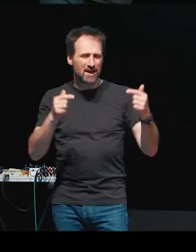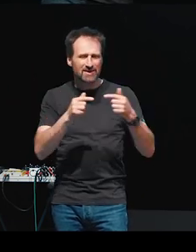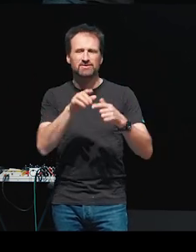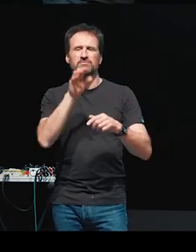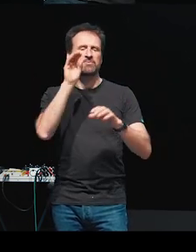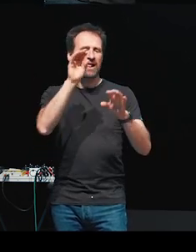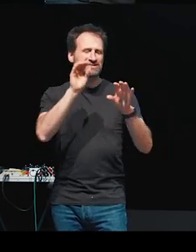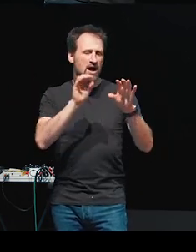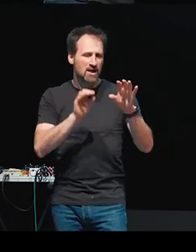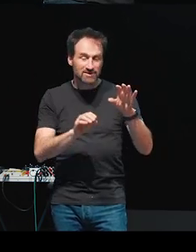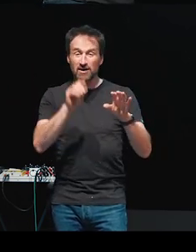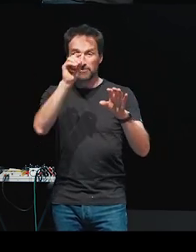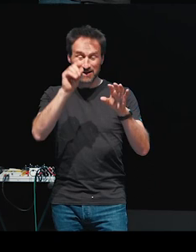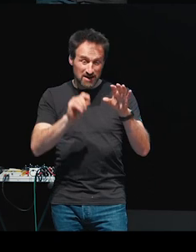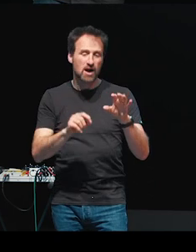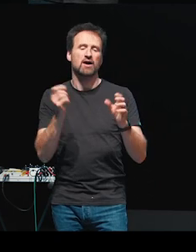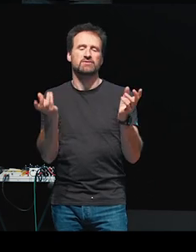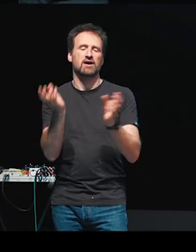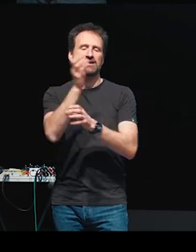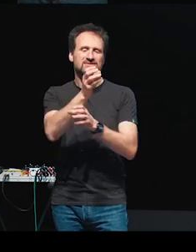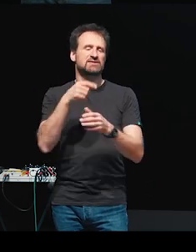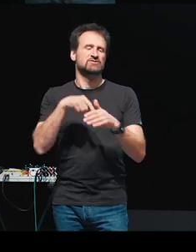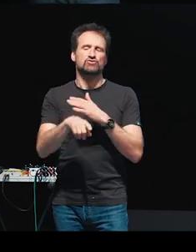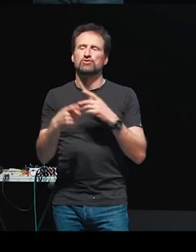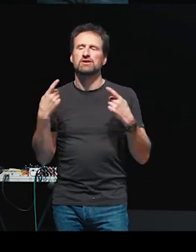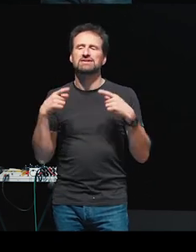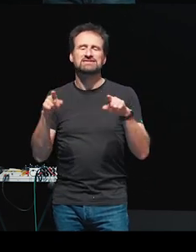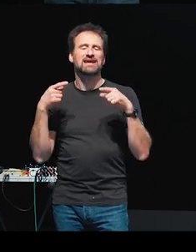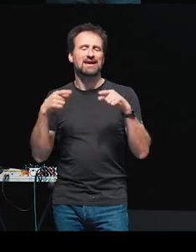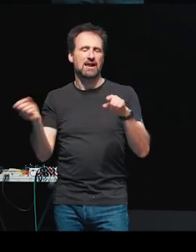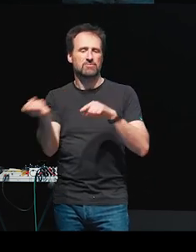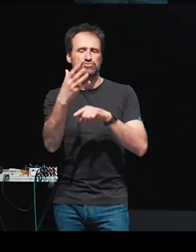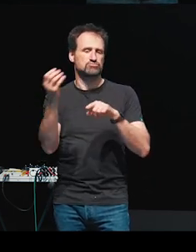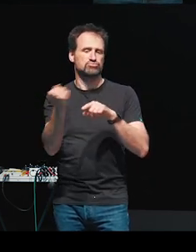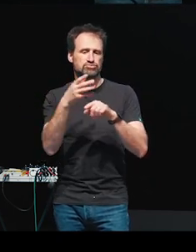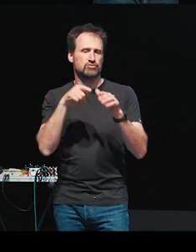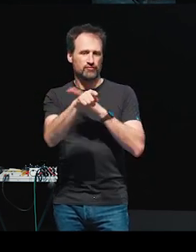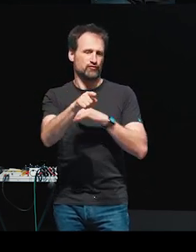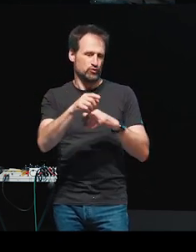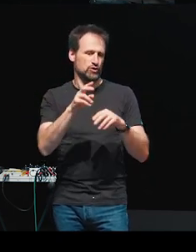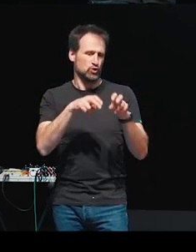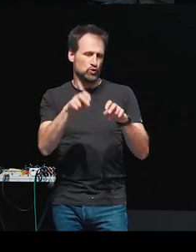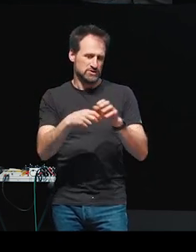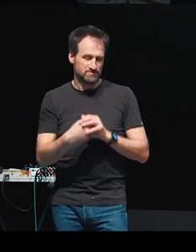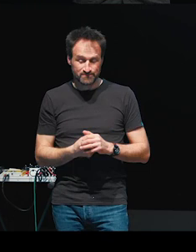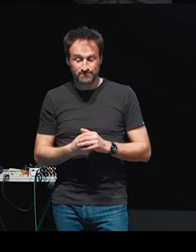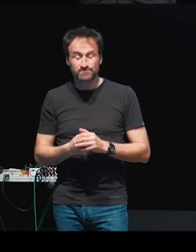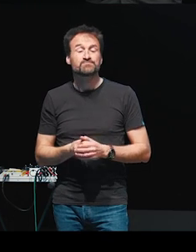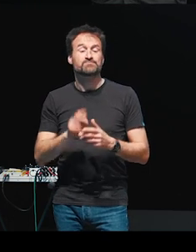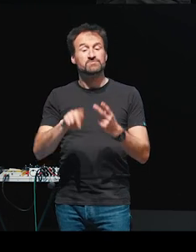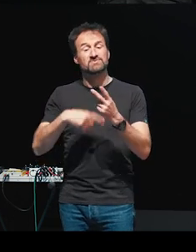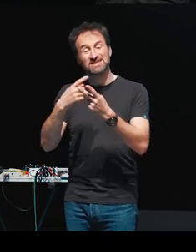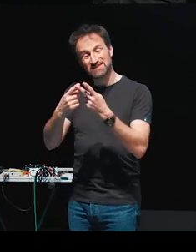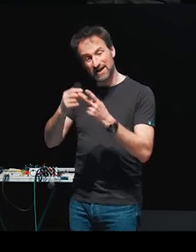are replaced with some serious stuff that shall be displayed to the user. The second logo here